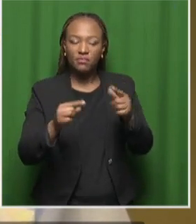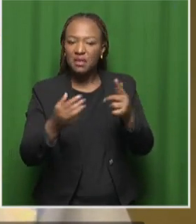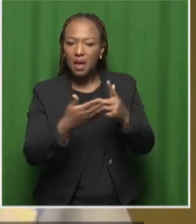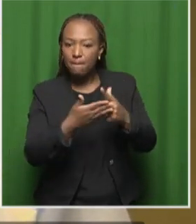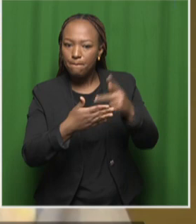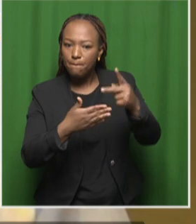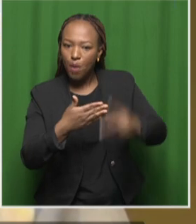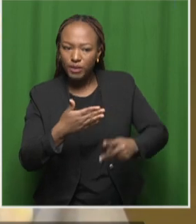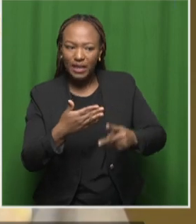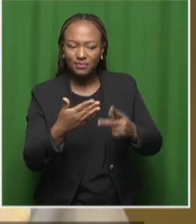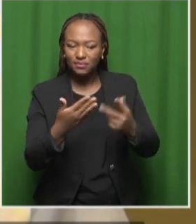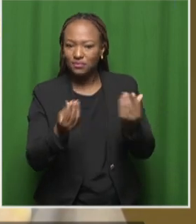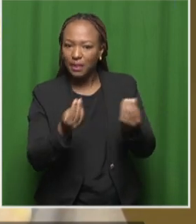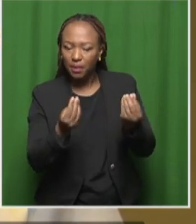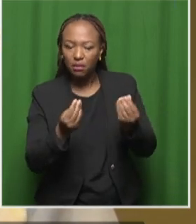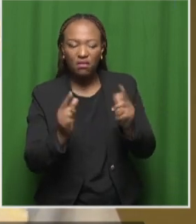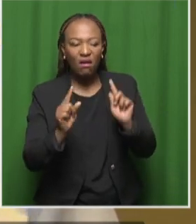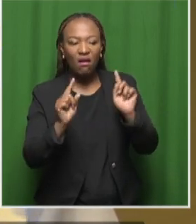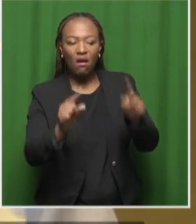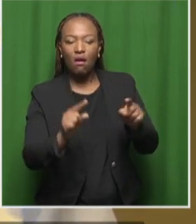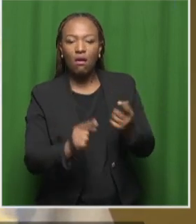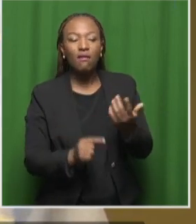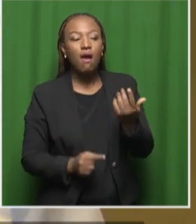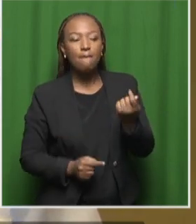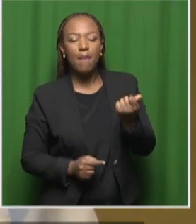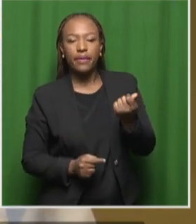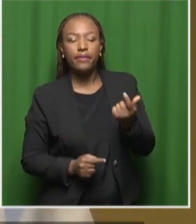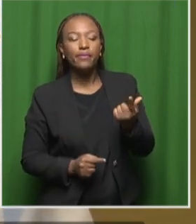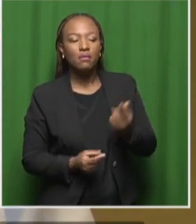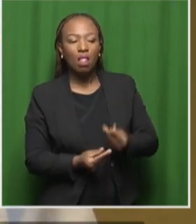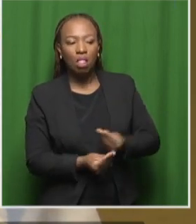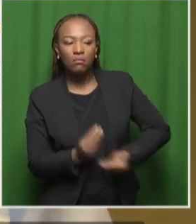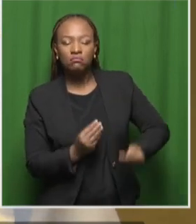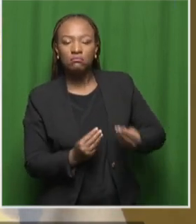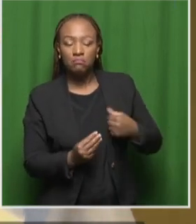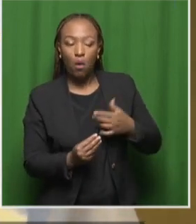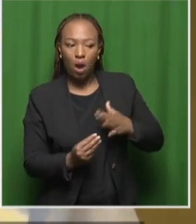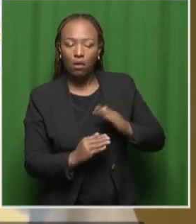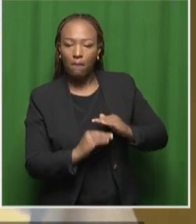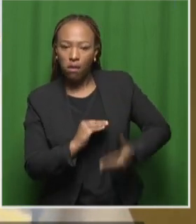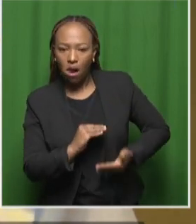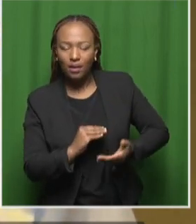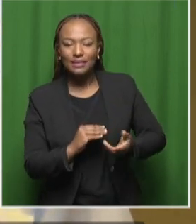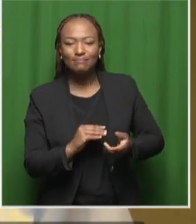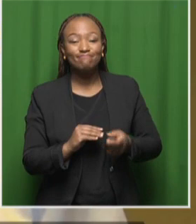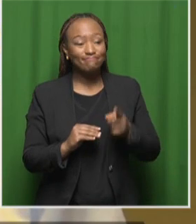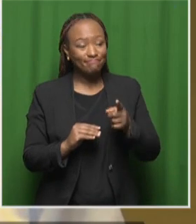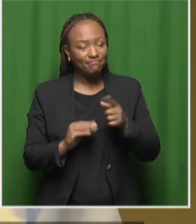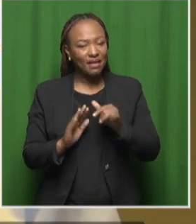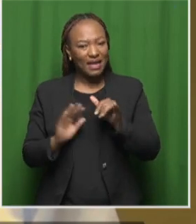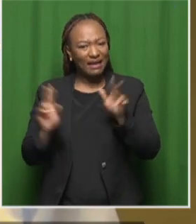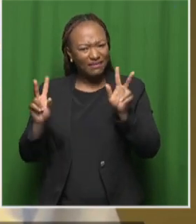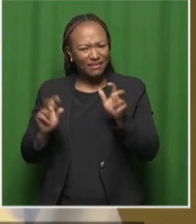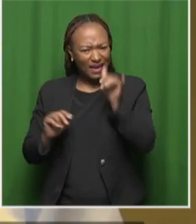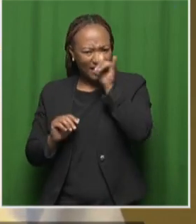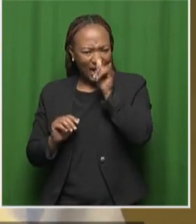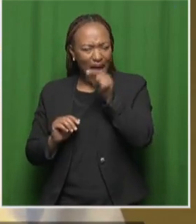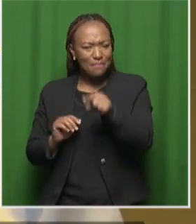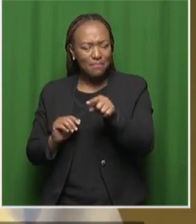a proactive team, or a team which is in place, which is integrated. We have integrated